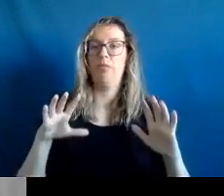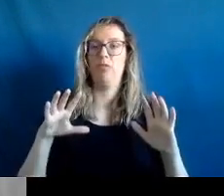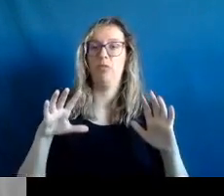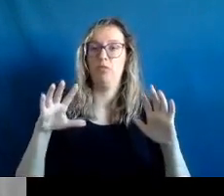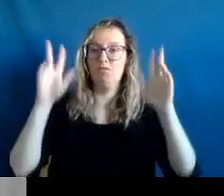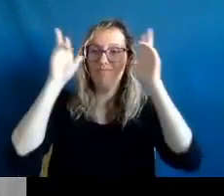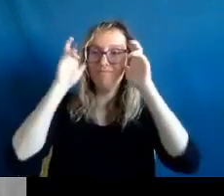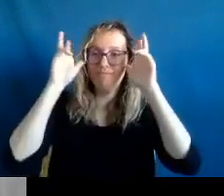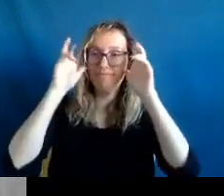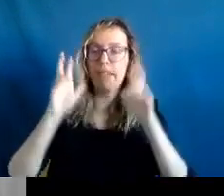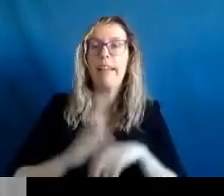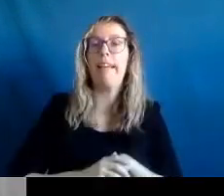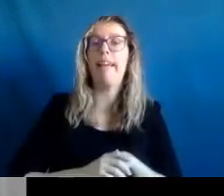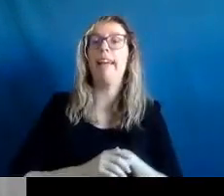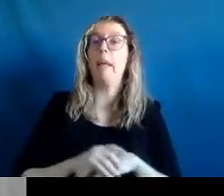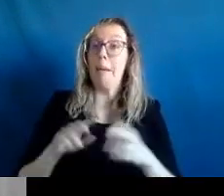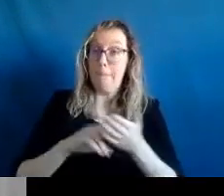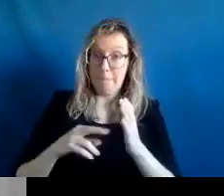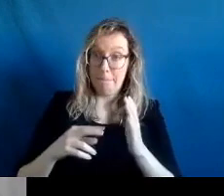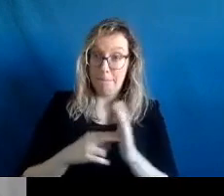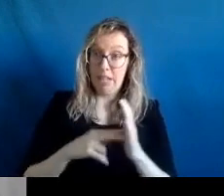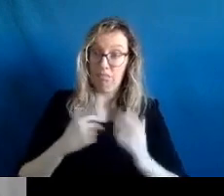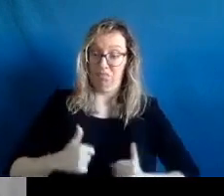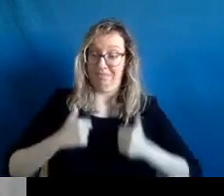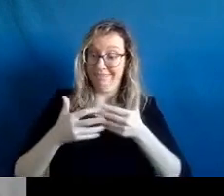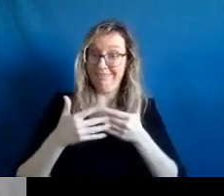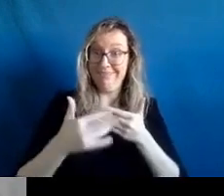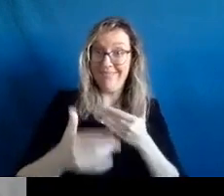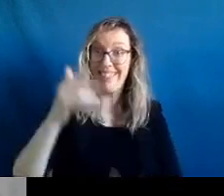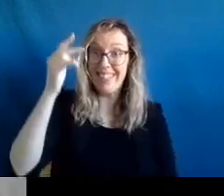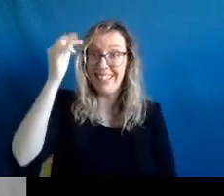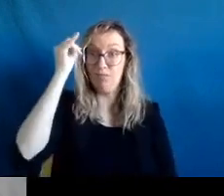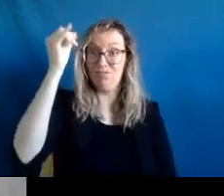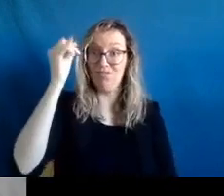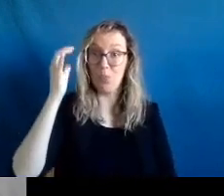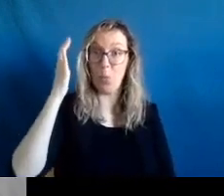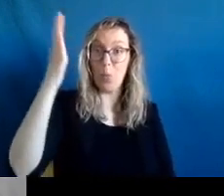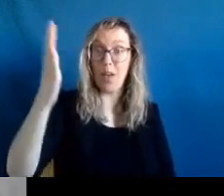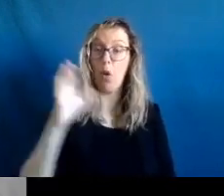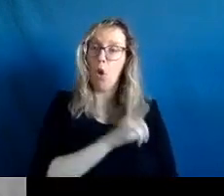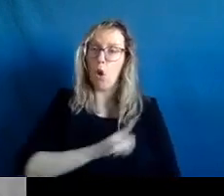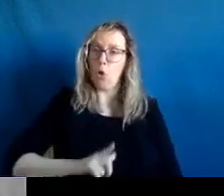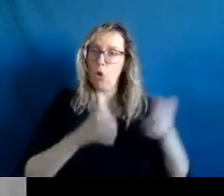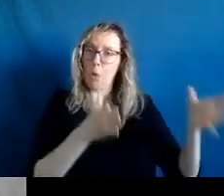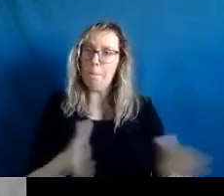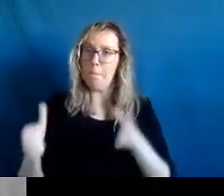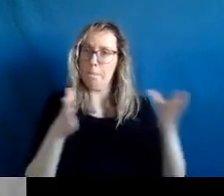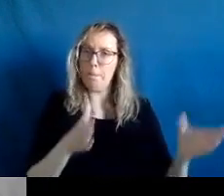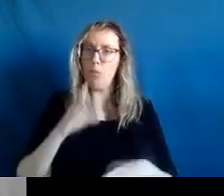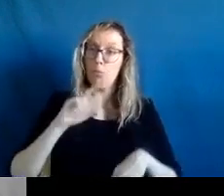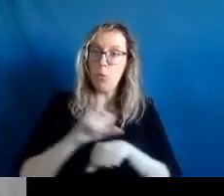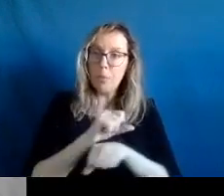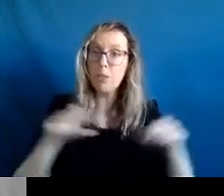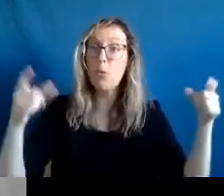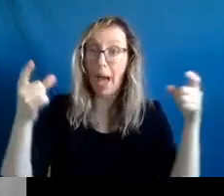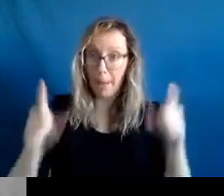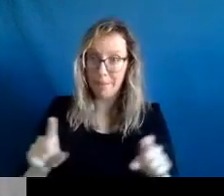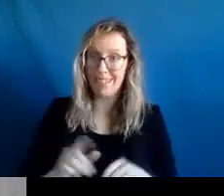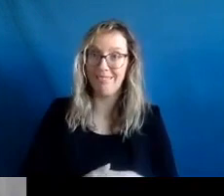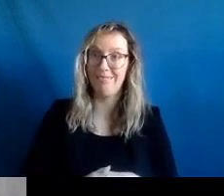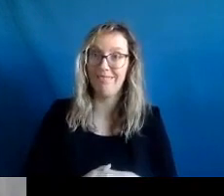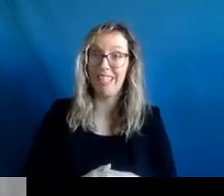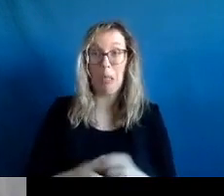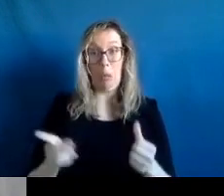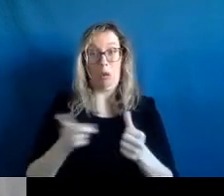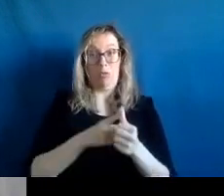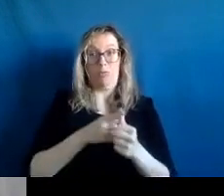his offspring, he will enjoy long life. The Lord's plans will come to fruition through him. After his deep